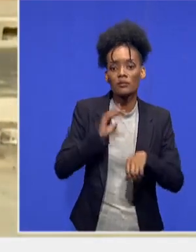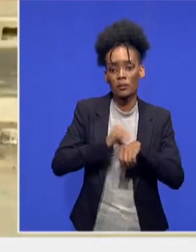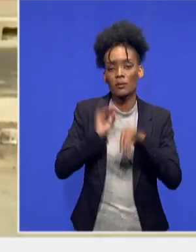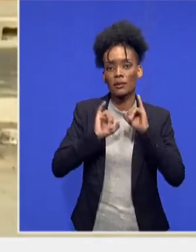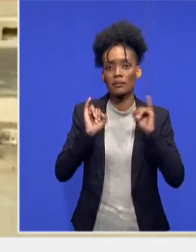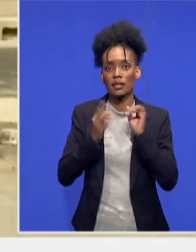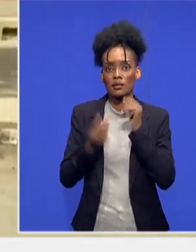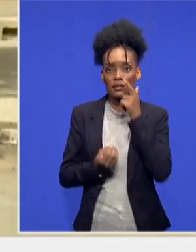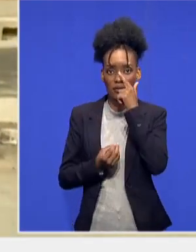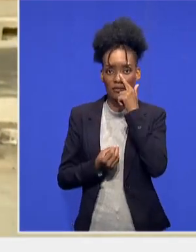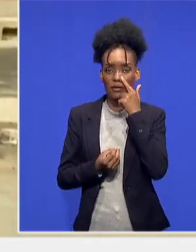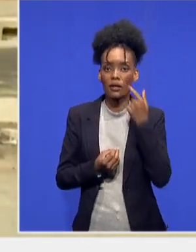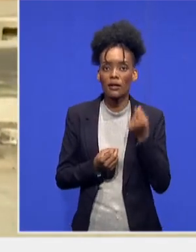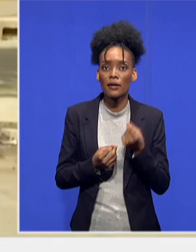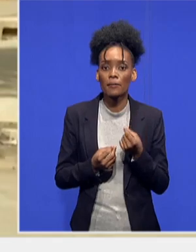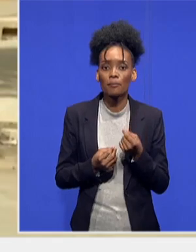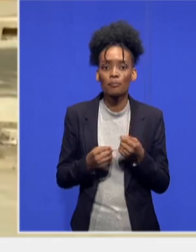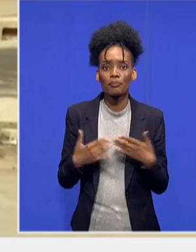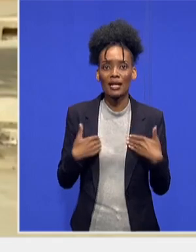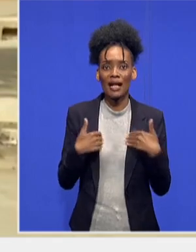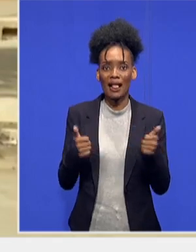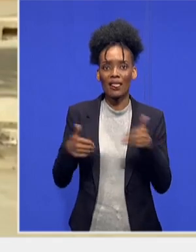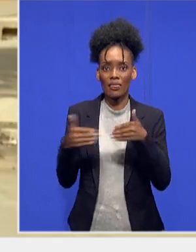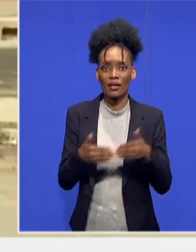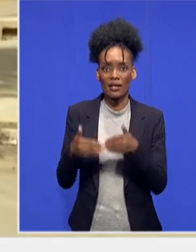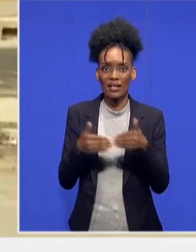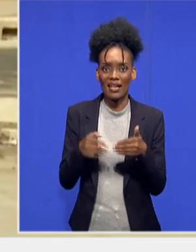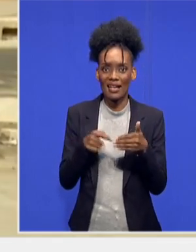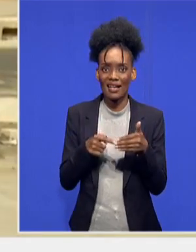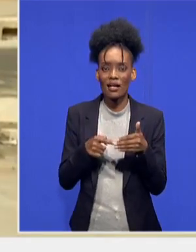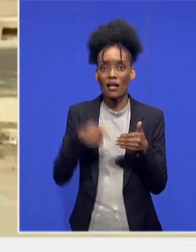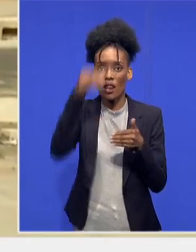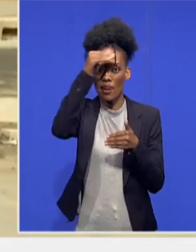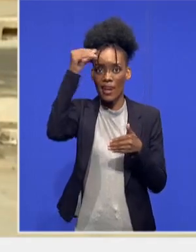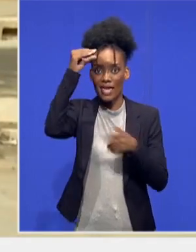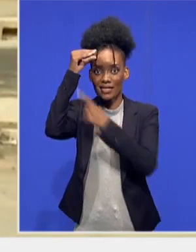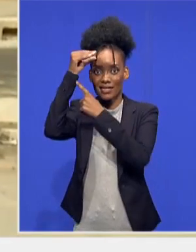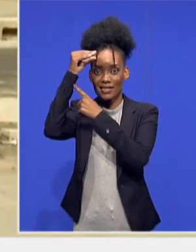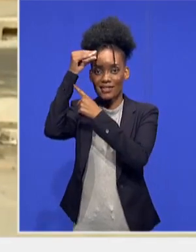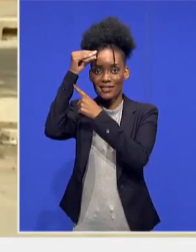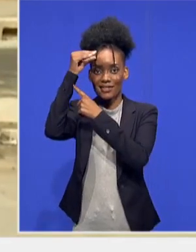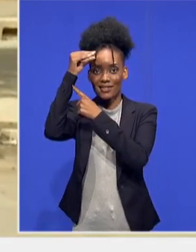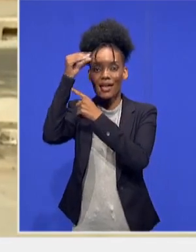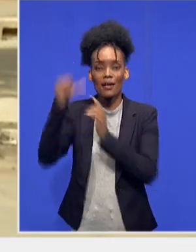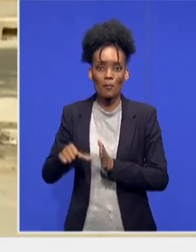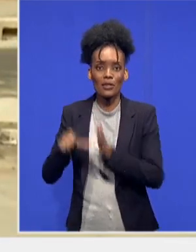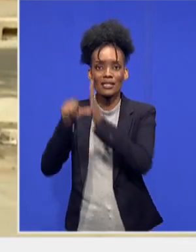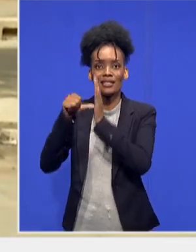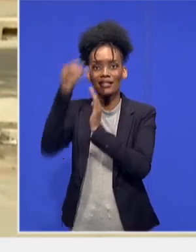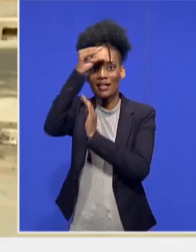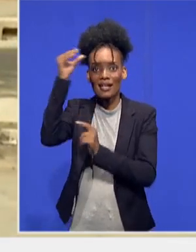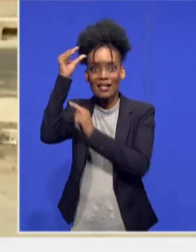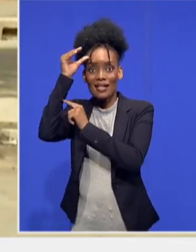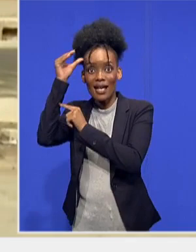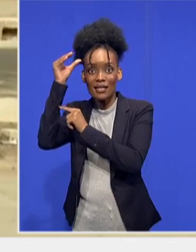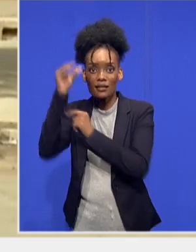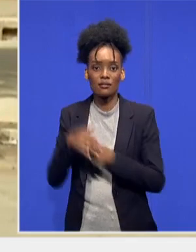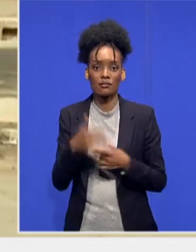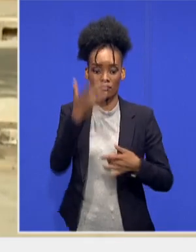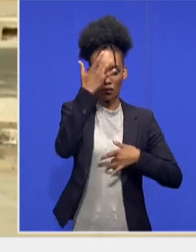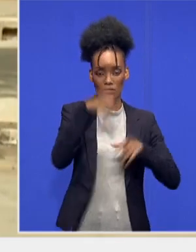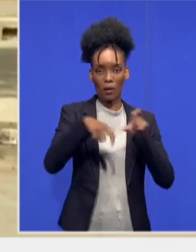problems. Healthcare is nurse-driven, because the nurses must be the ones that are looking after the